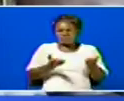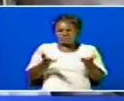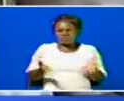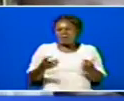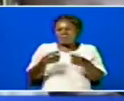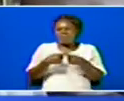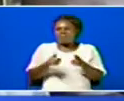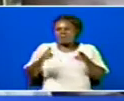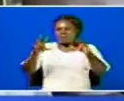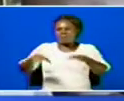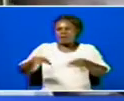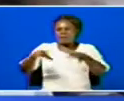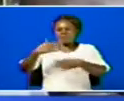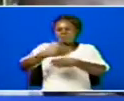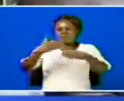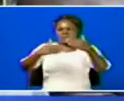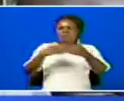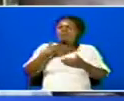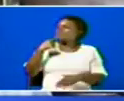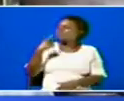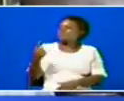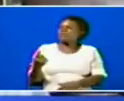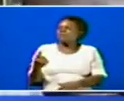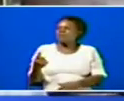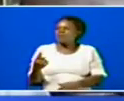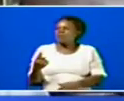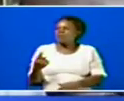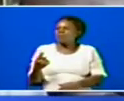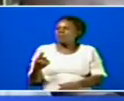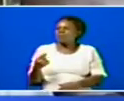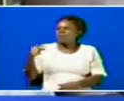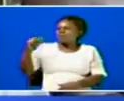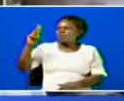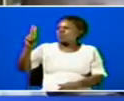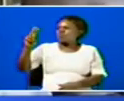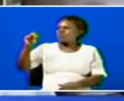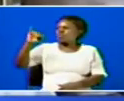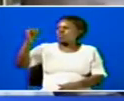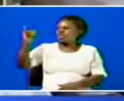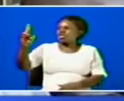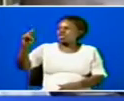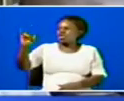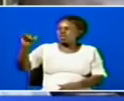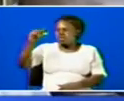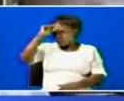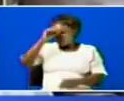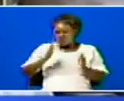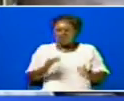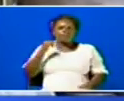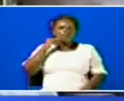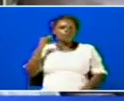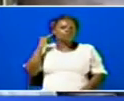kwa market ambao wamejengewa. Mimi nataka kusema ya kwamba Ngunjiri na governor wa